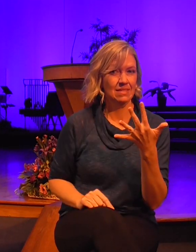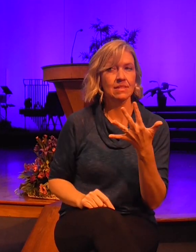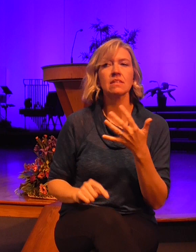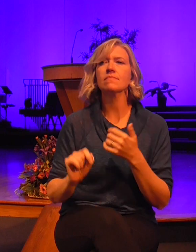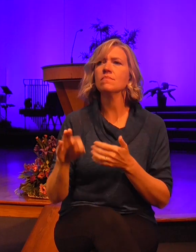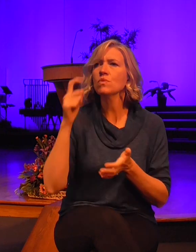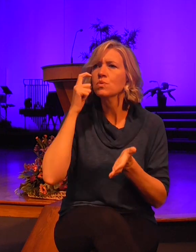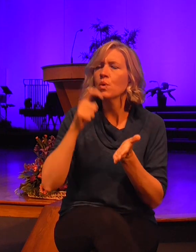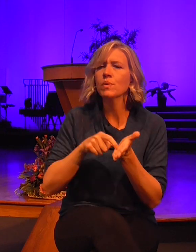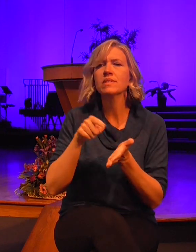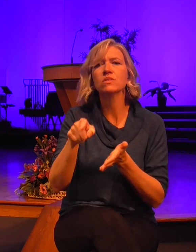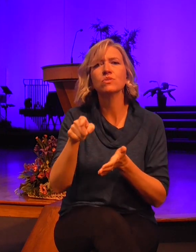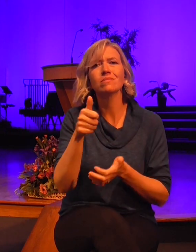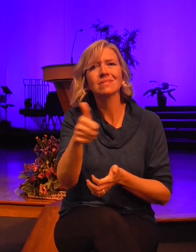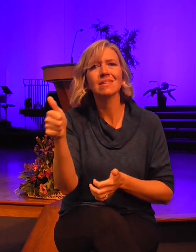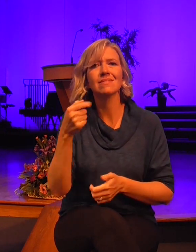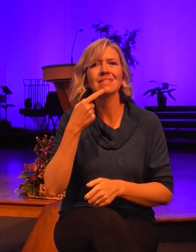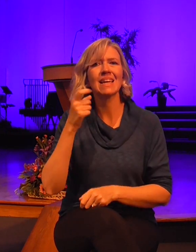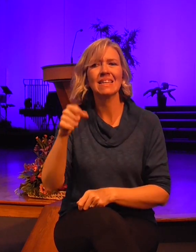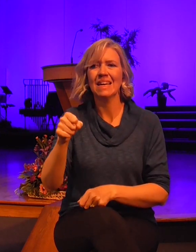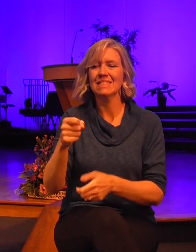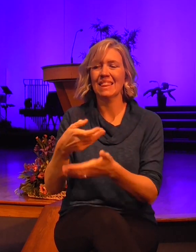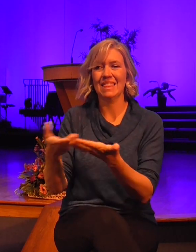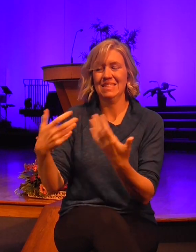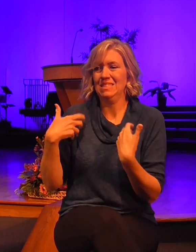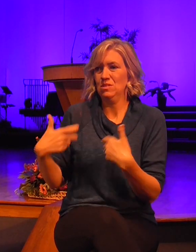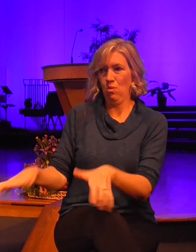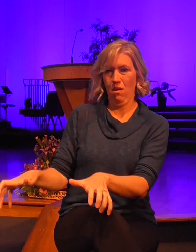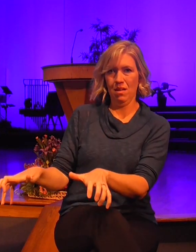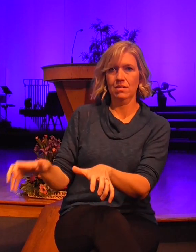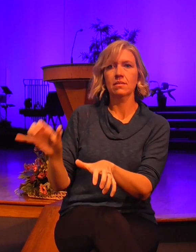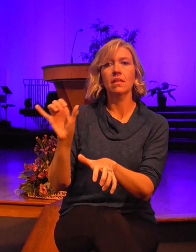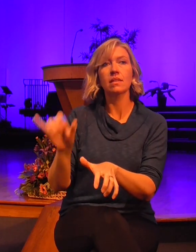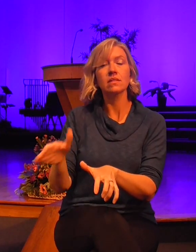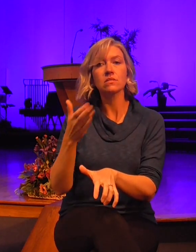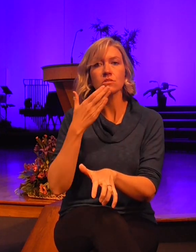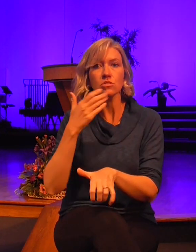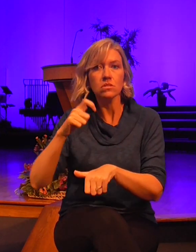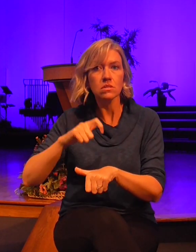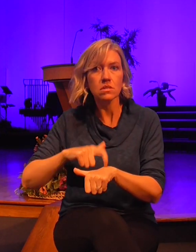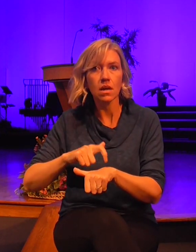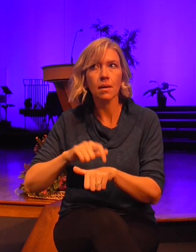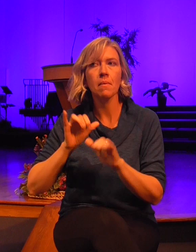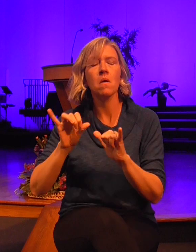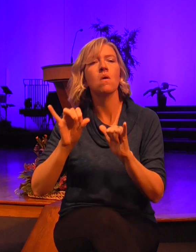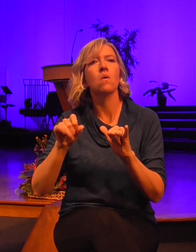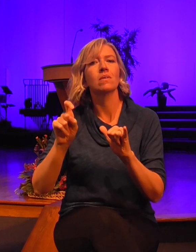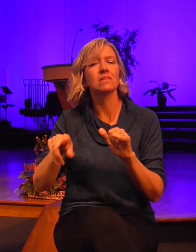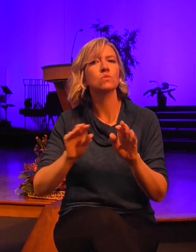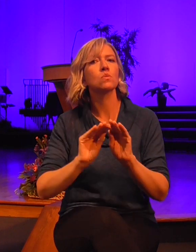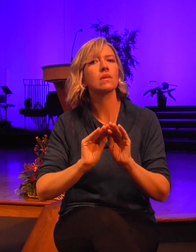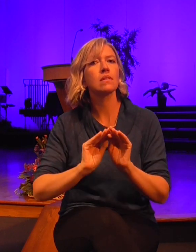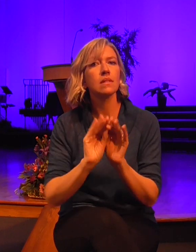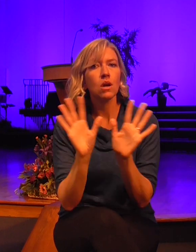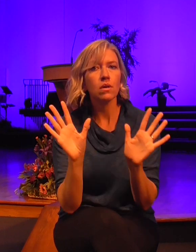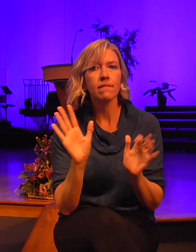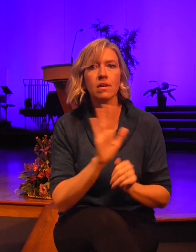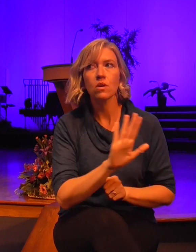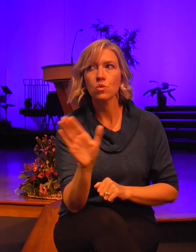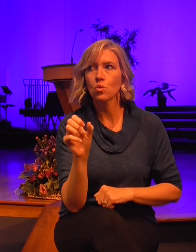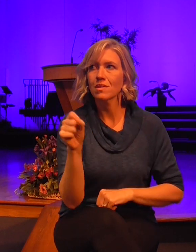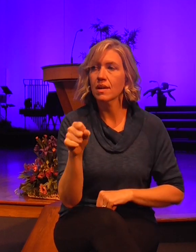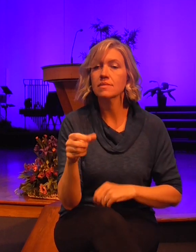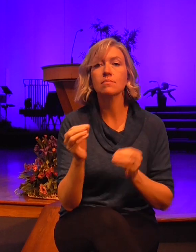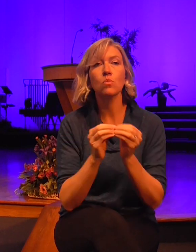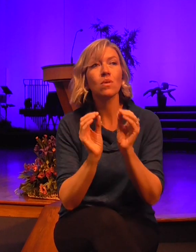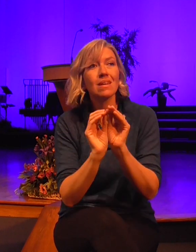to things that you really don't want, it's a sign to clarify your yes. The clearer your yes, the